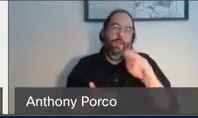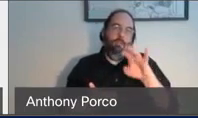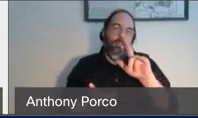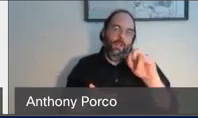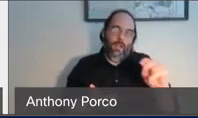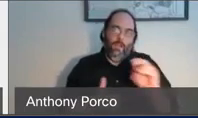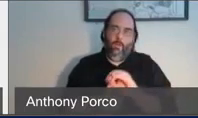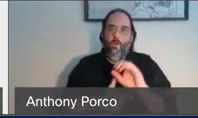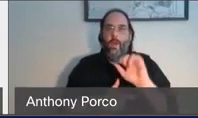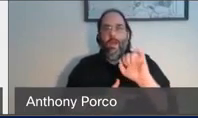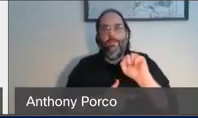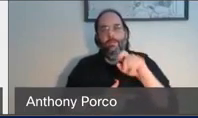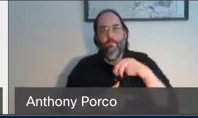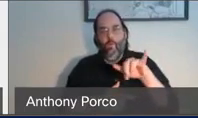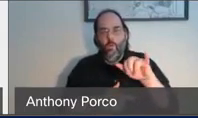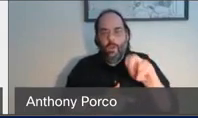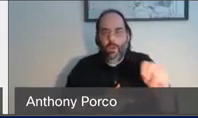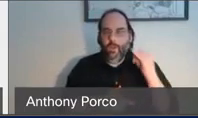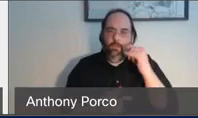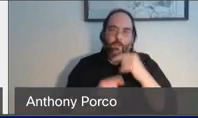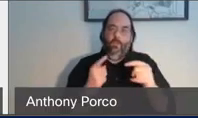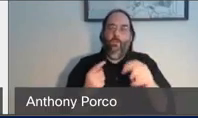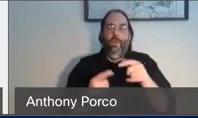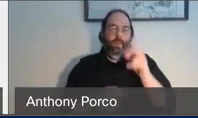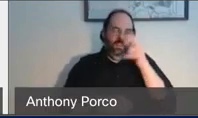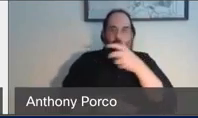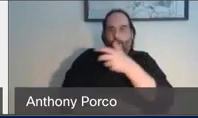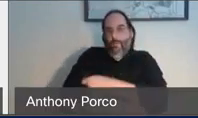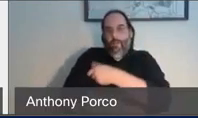aspirin, an allergy to insect bites or stings,